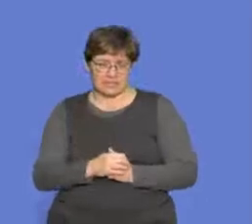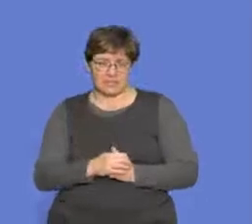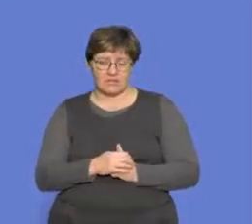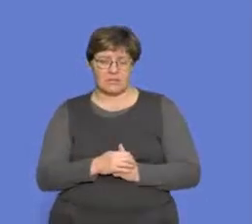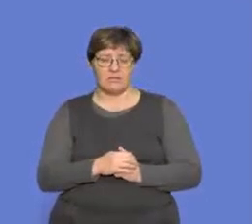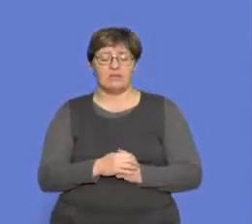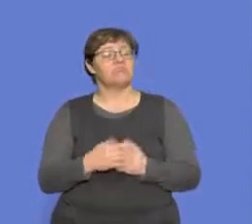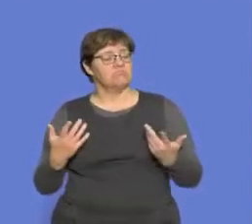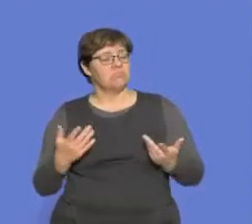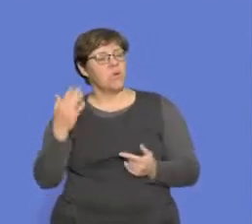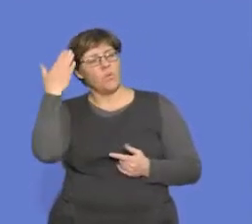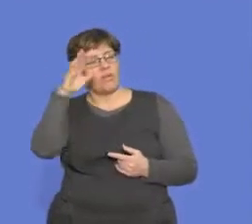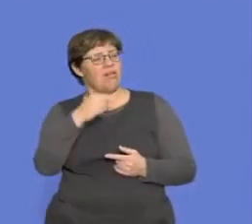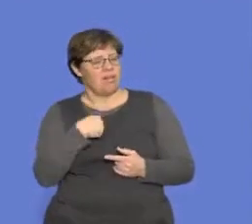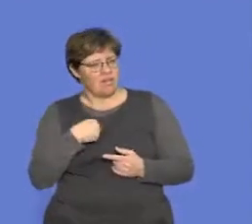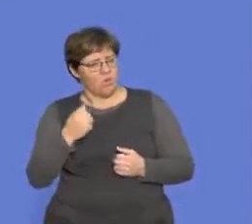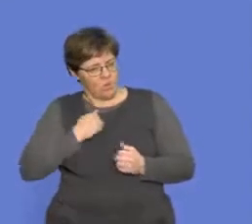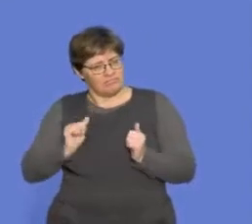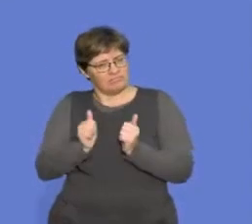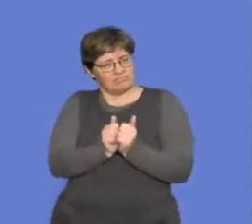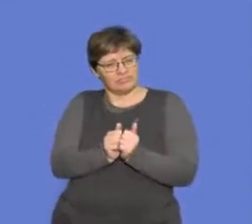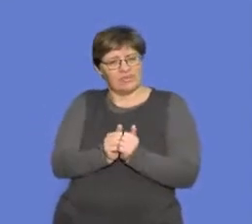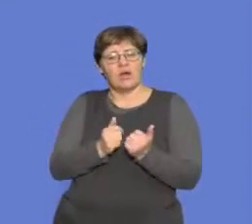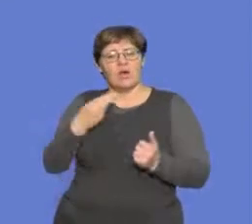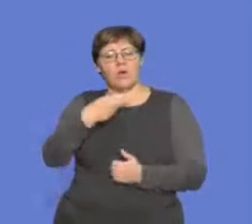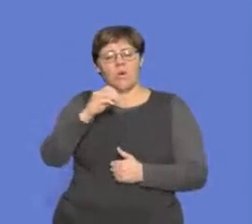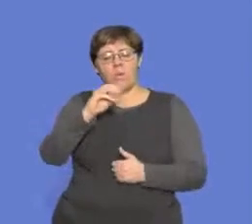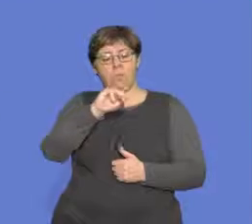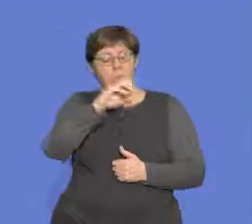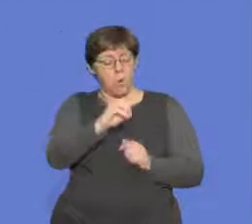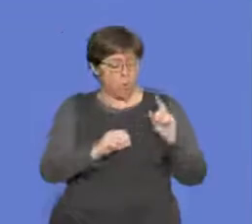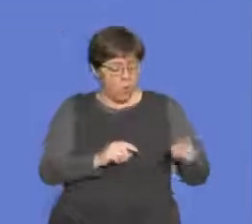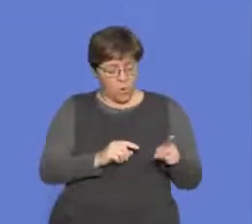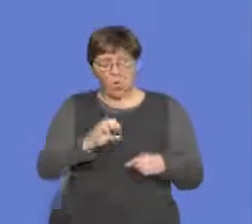are familiar with the species that we belong to. It's sapiens. The genus we